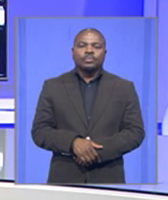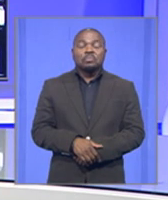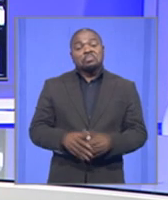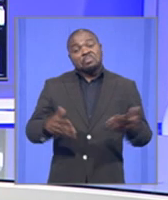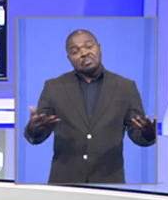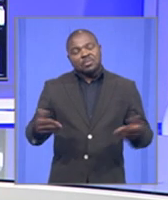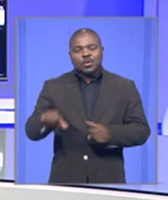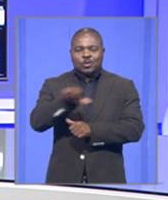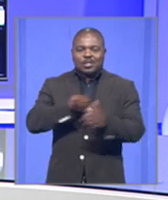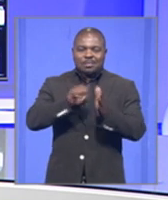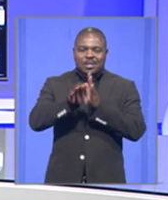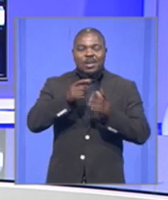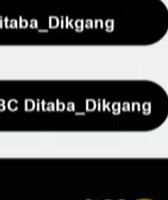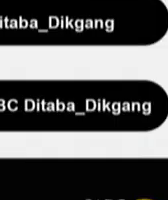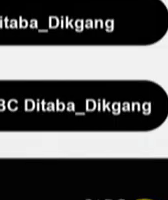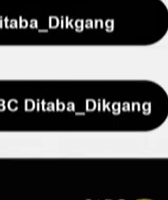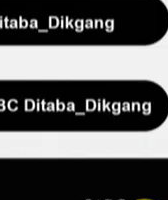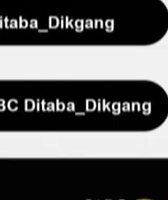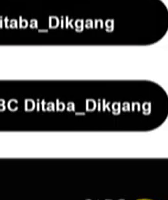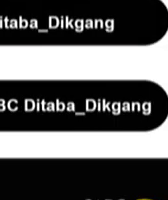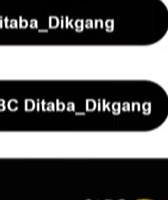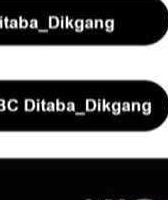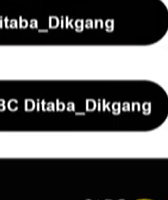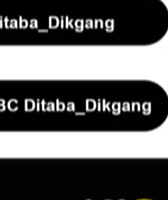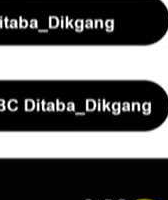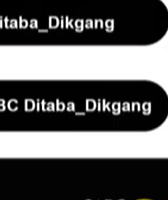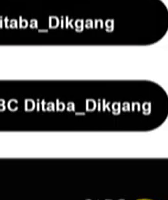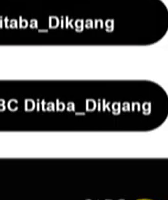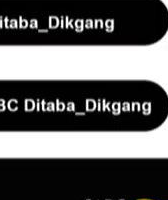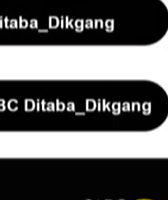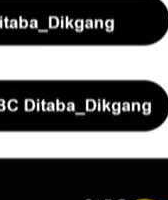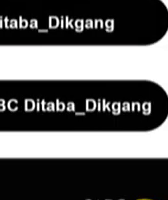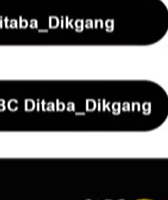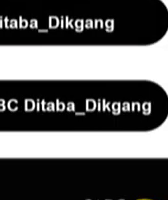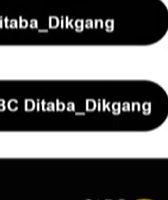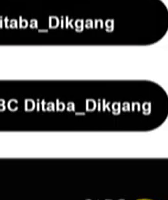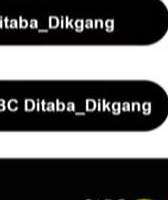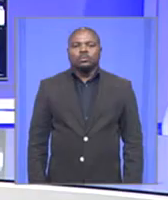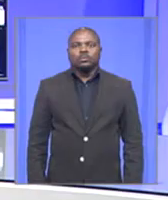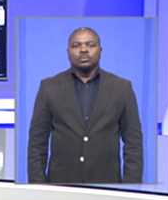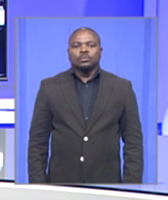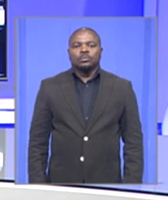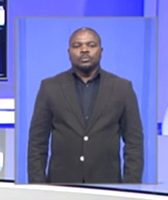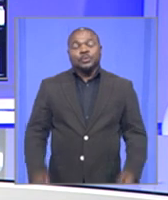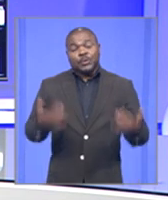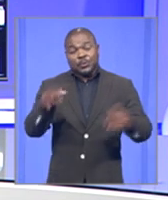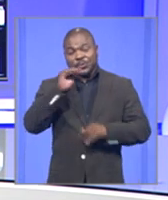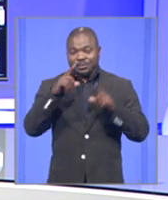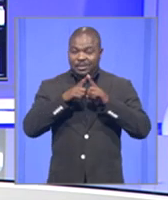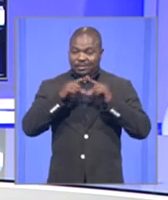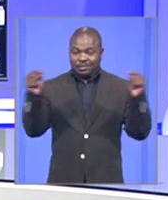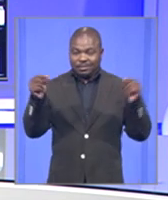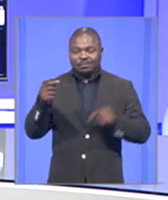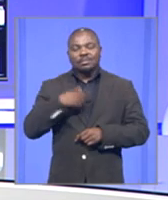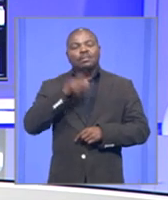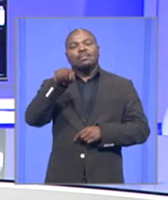Motho weso se lebale go ikgolaganya le rona mo mafaratlhatlheng a ditlhaeletsano jaaka Twitter, Facebook, YouTube le WhatsApp. Dine di le kalo tsa maitseboa